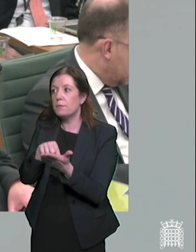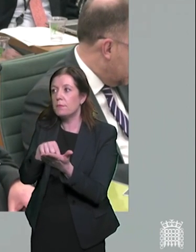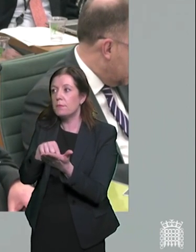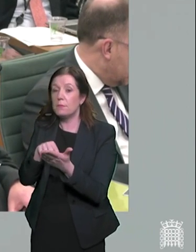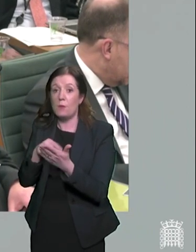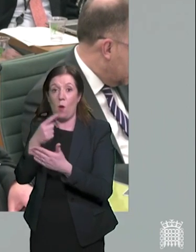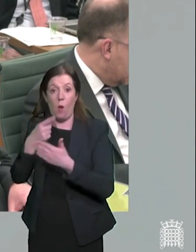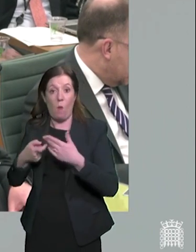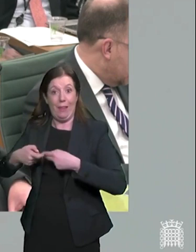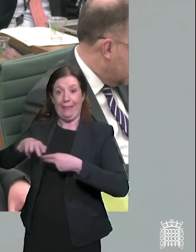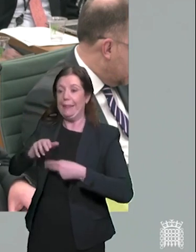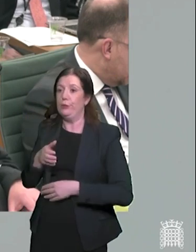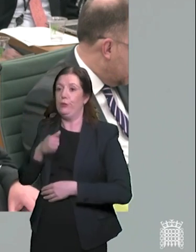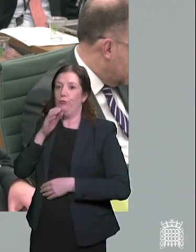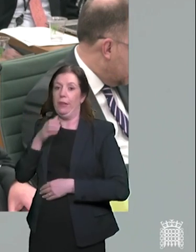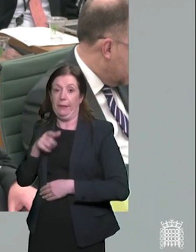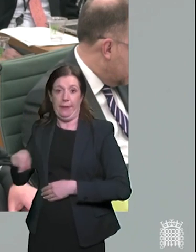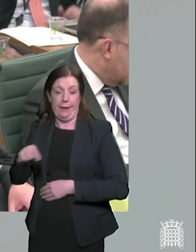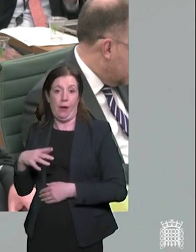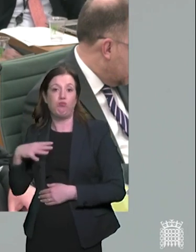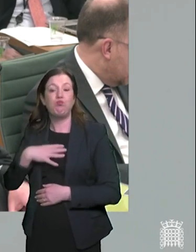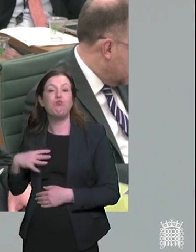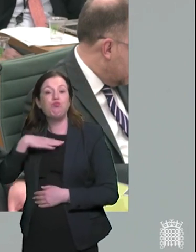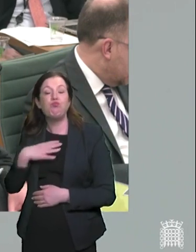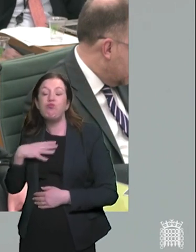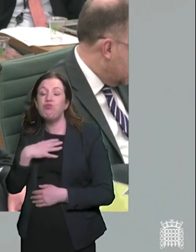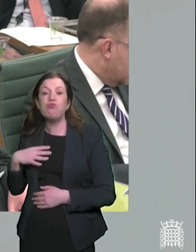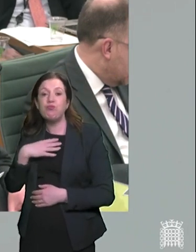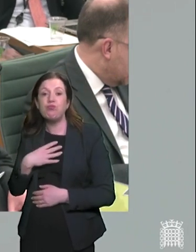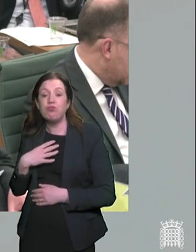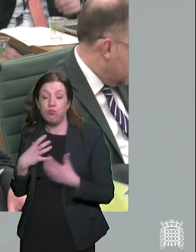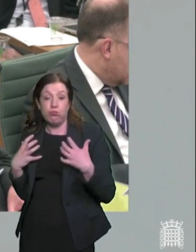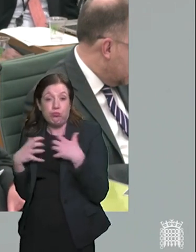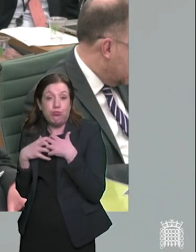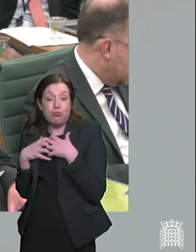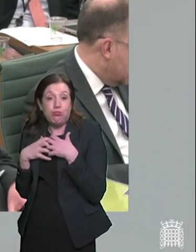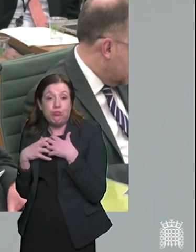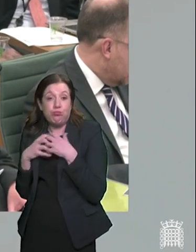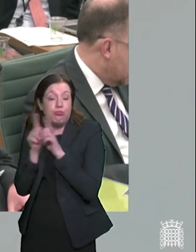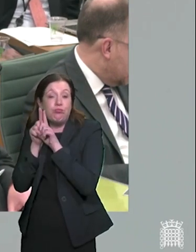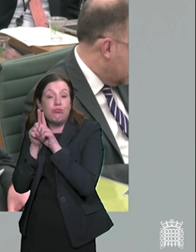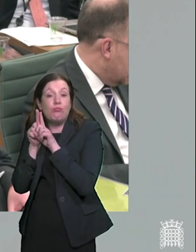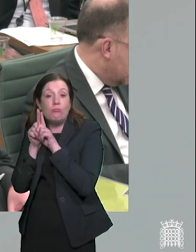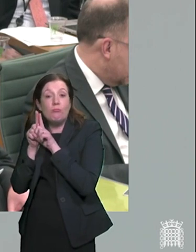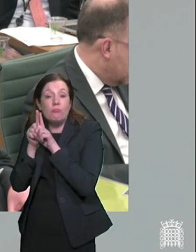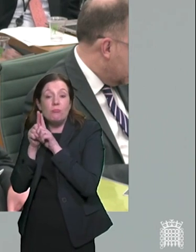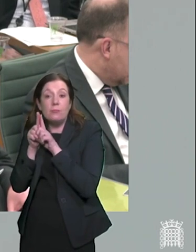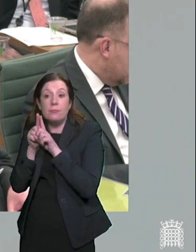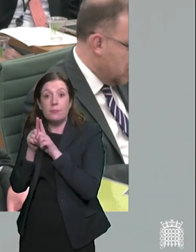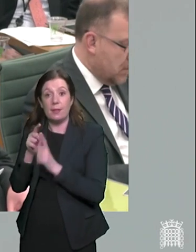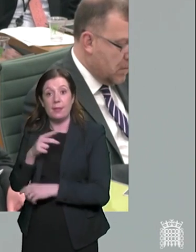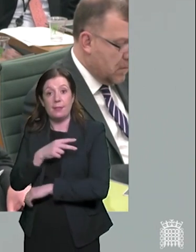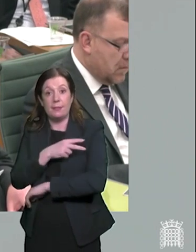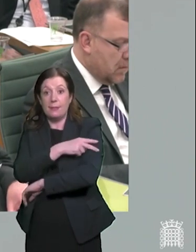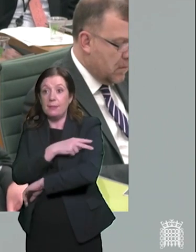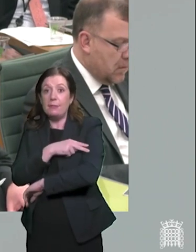drinks and far more relaxed than it should have been, when people were shoulder to shoulder with each other, and that one number 10 staff member who did